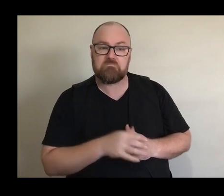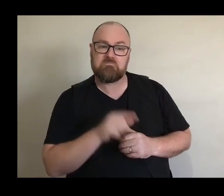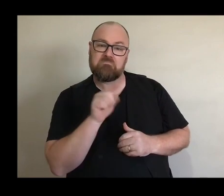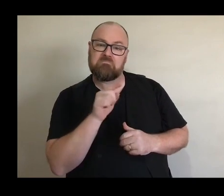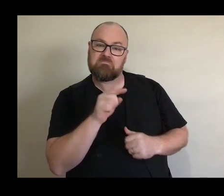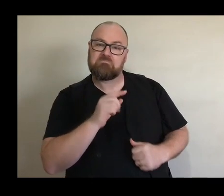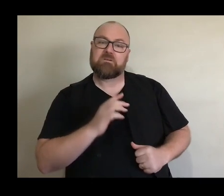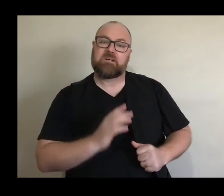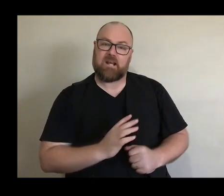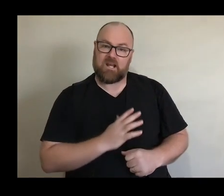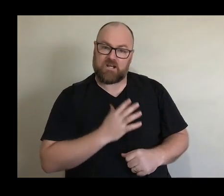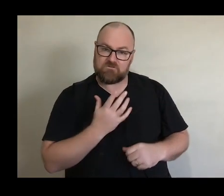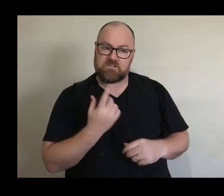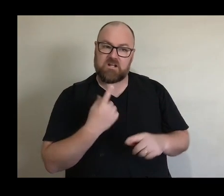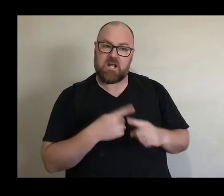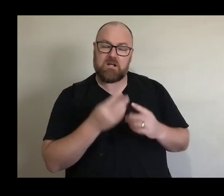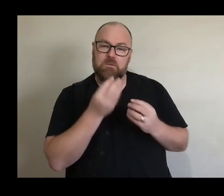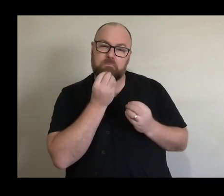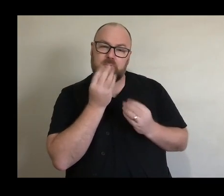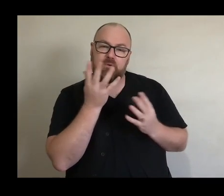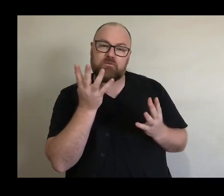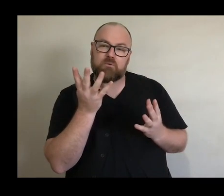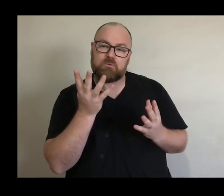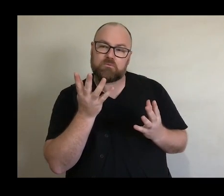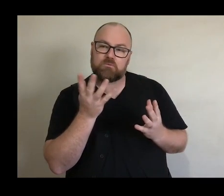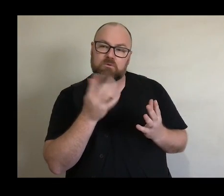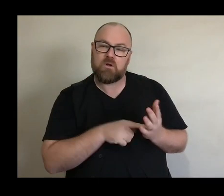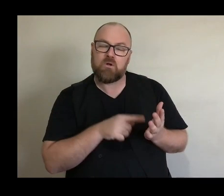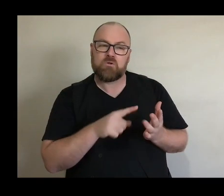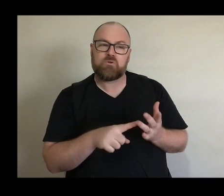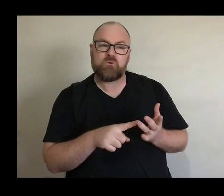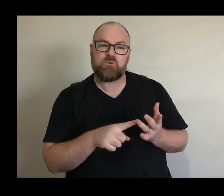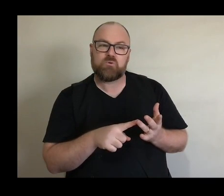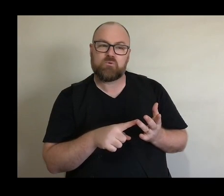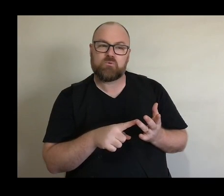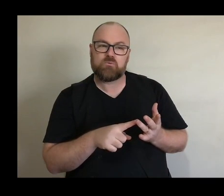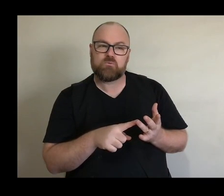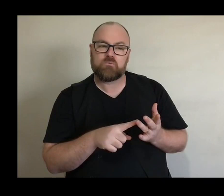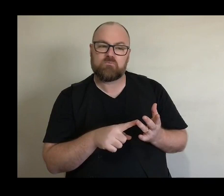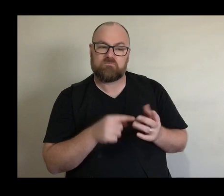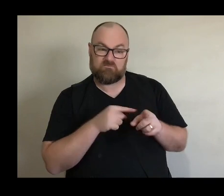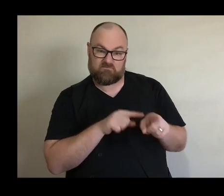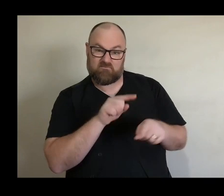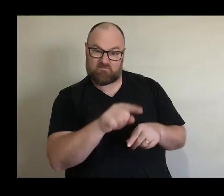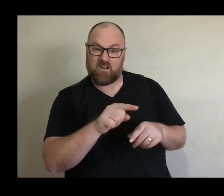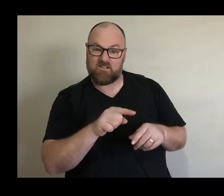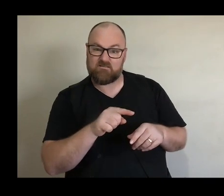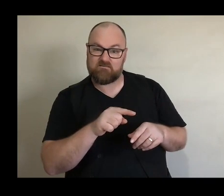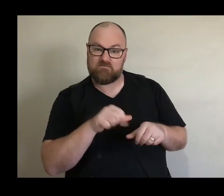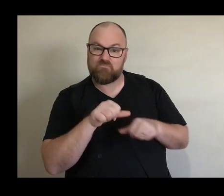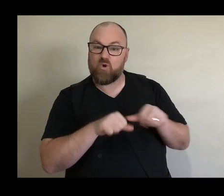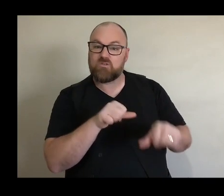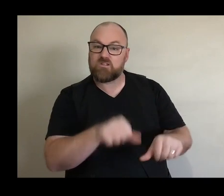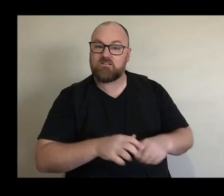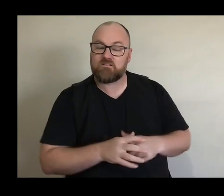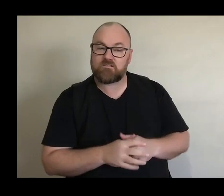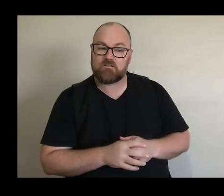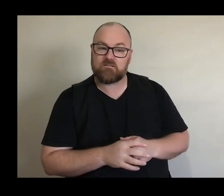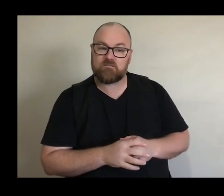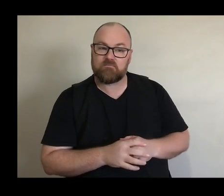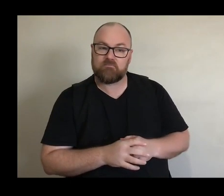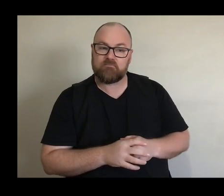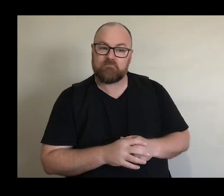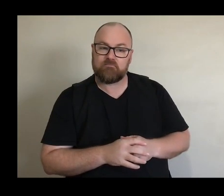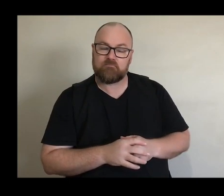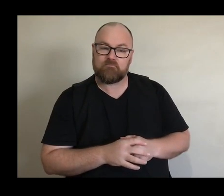and quite a beautiful thing to apply that same process, which is kind of brings up the title of the work. So the